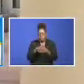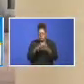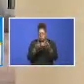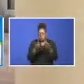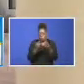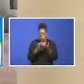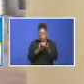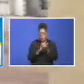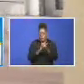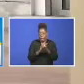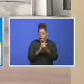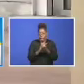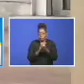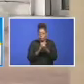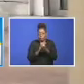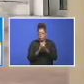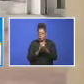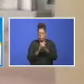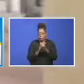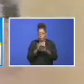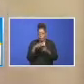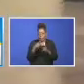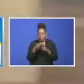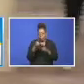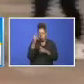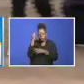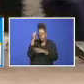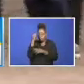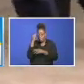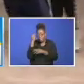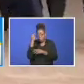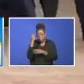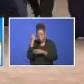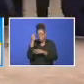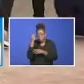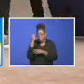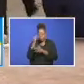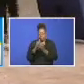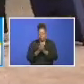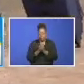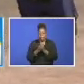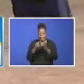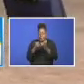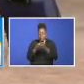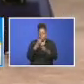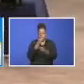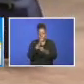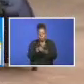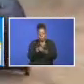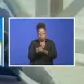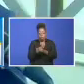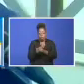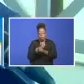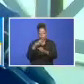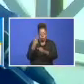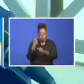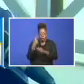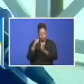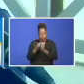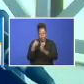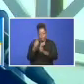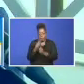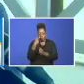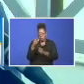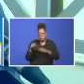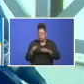that, then you're crazy. So it has worked very well for us. As you can see, tourism is